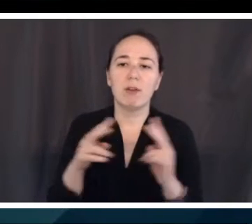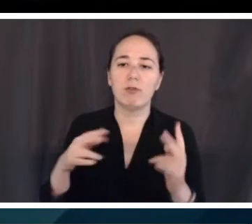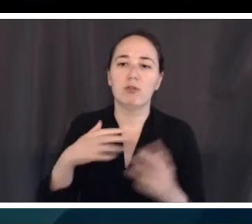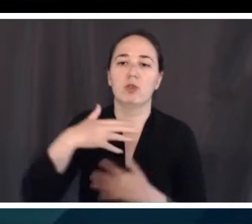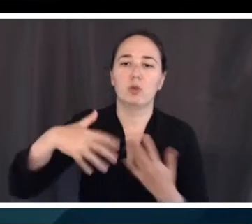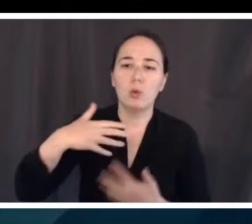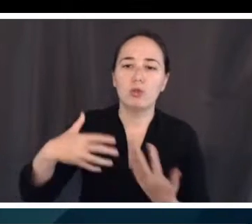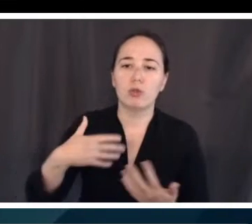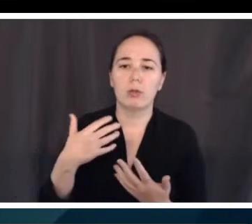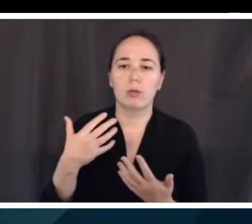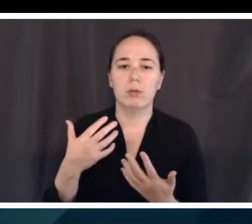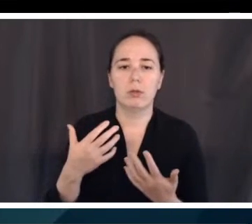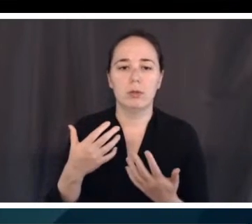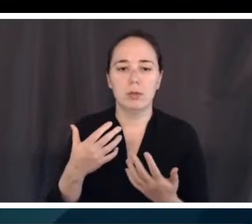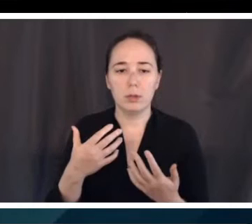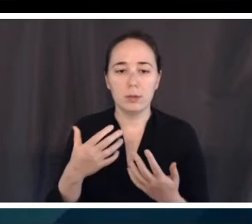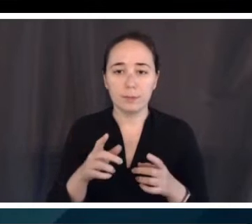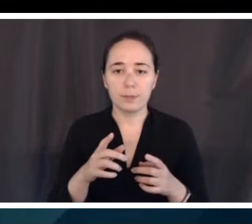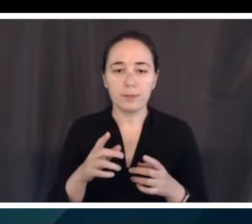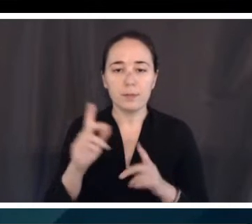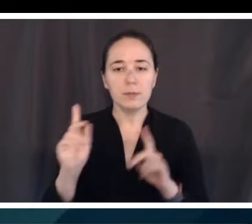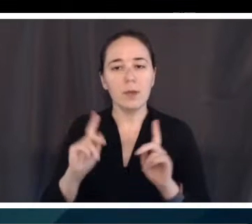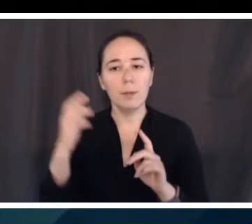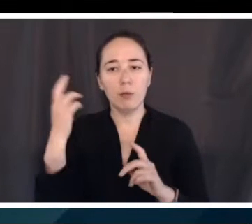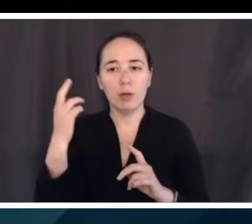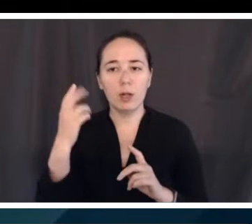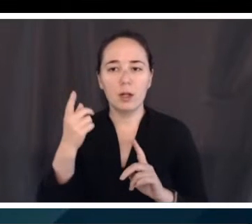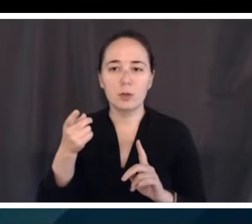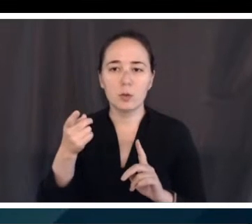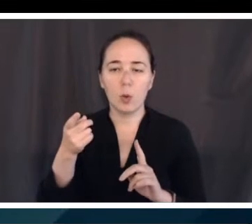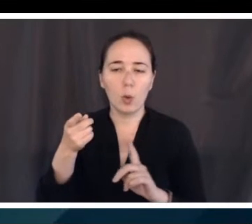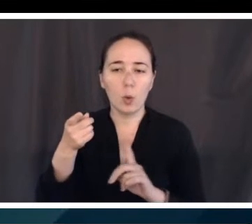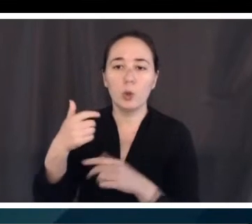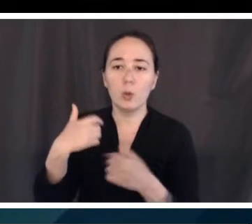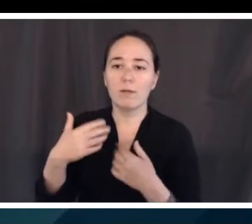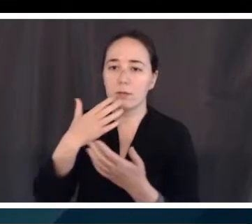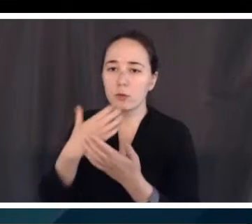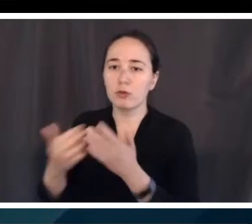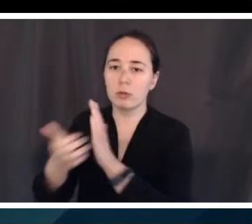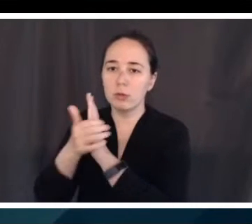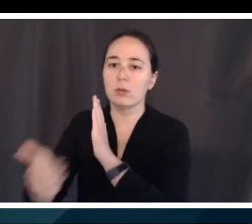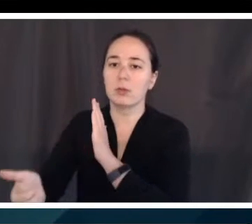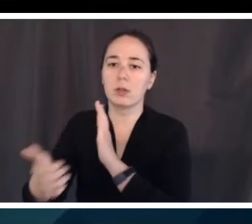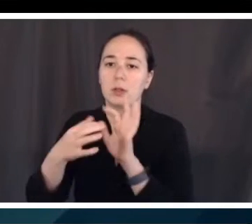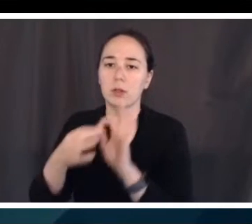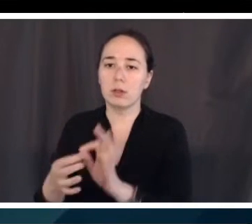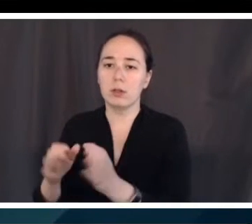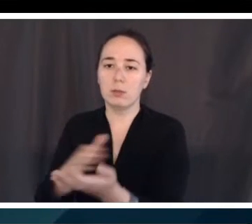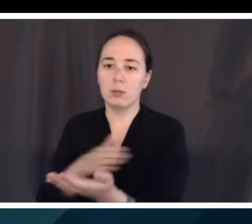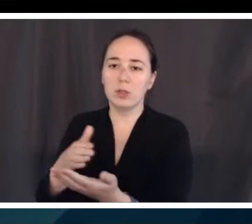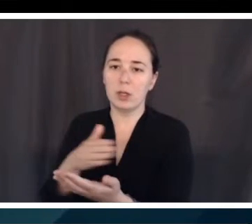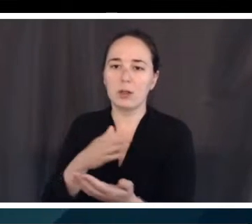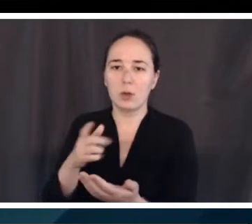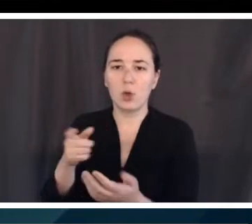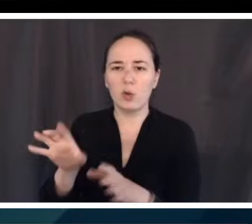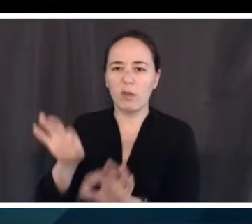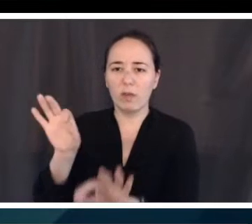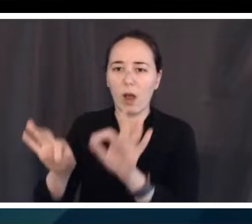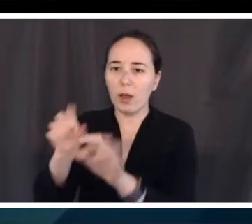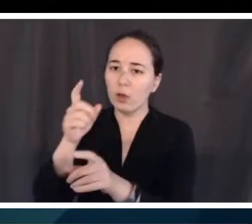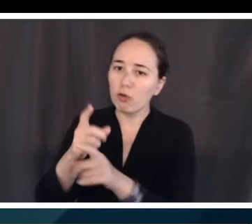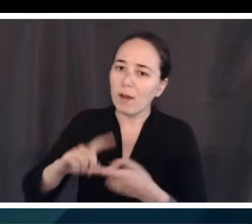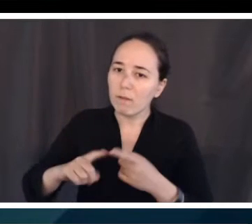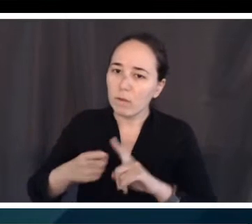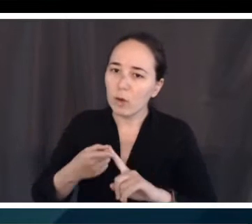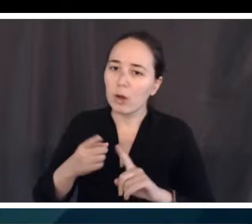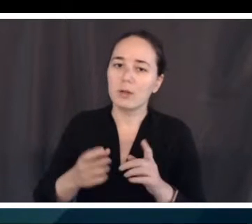something valuable to them that is hard to find, you will find the right friends and the right